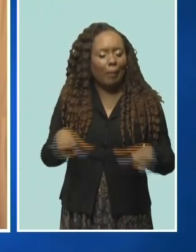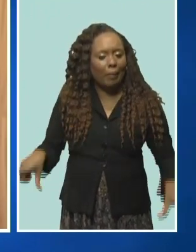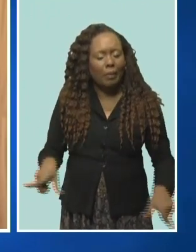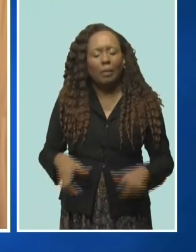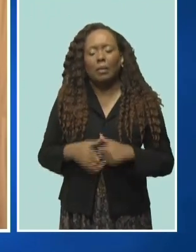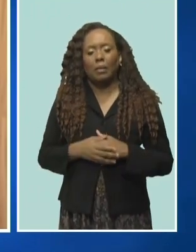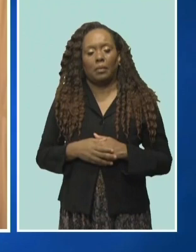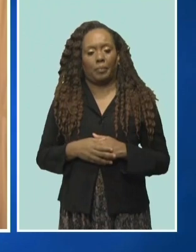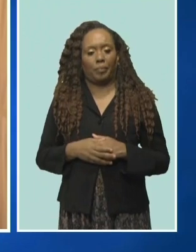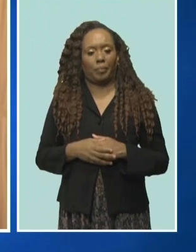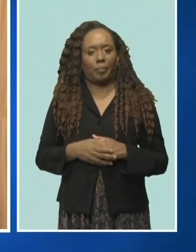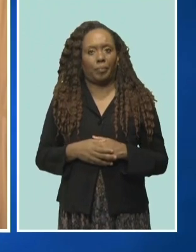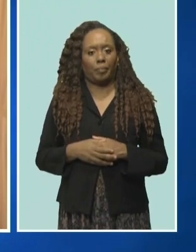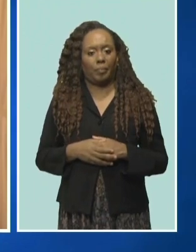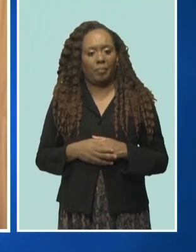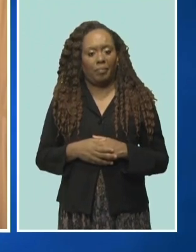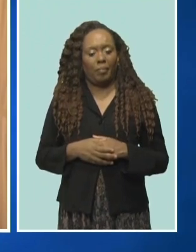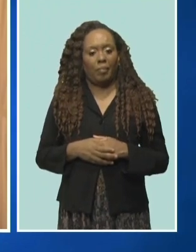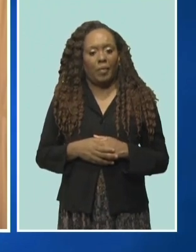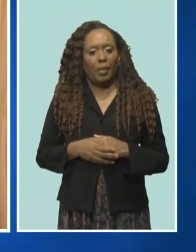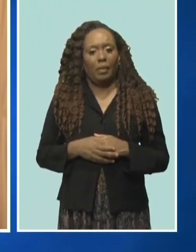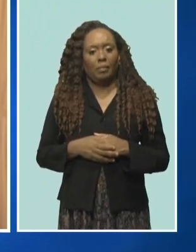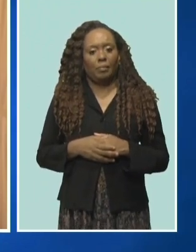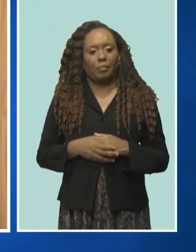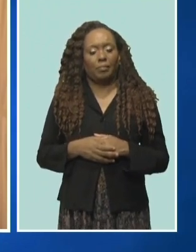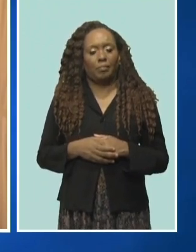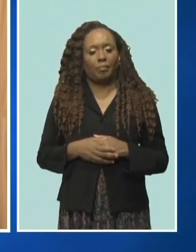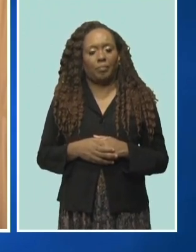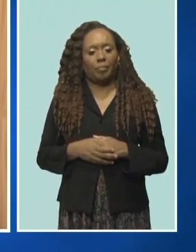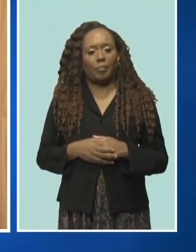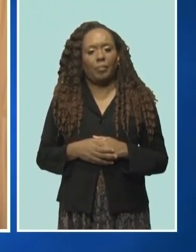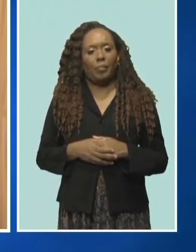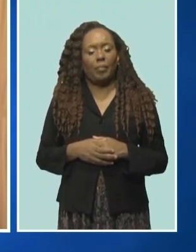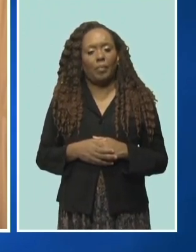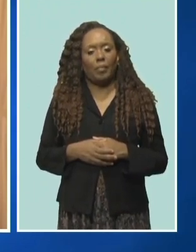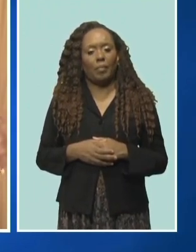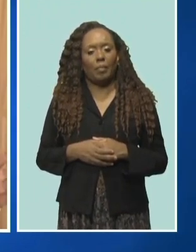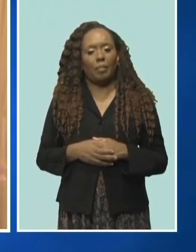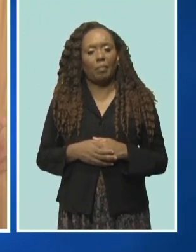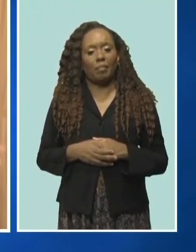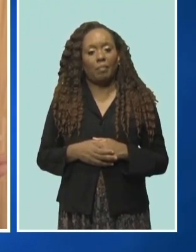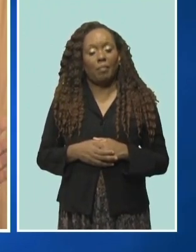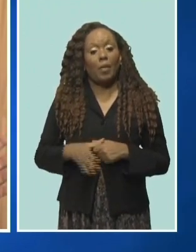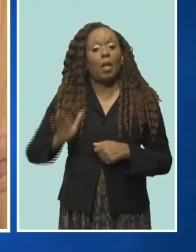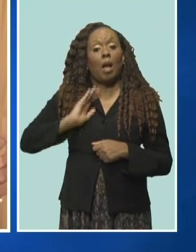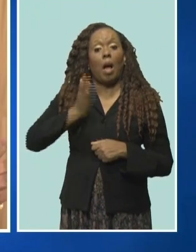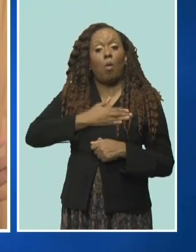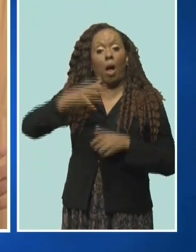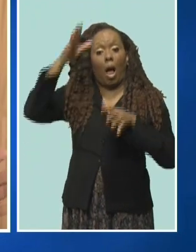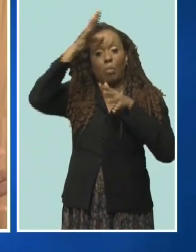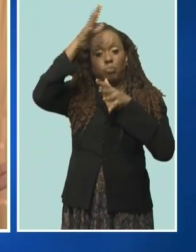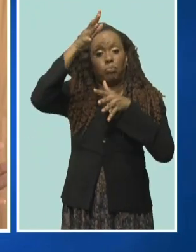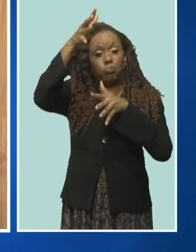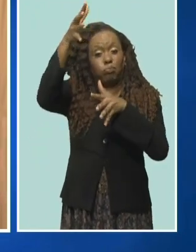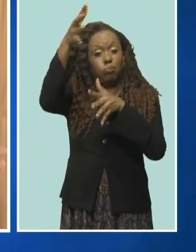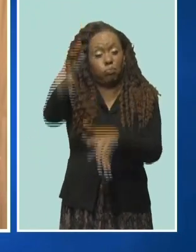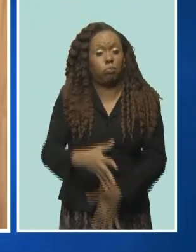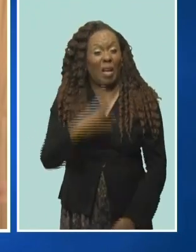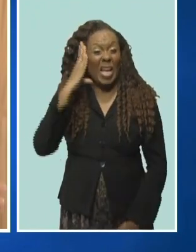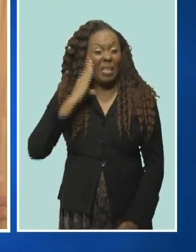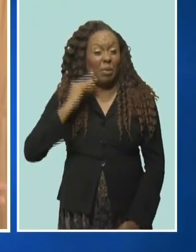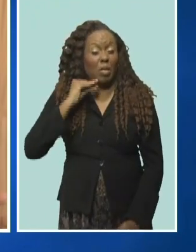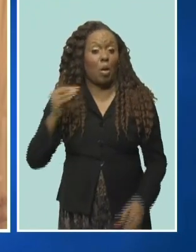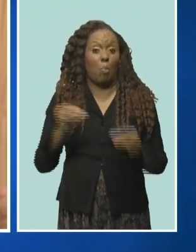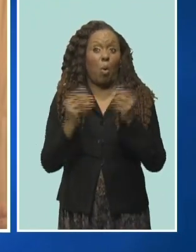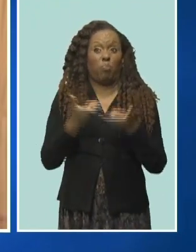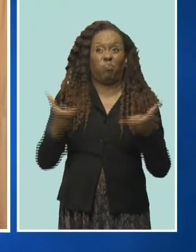generations. Let us therefore show why our ancestors were able to confront even greater challenges that we face now. Challenges